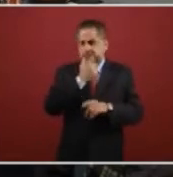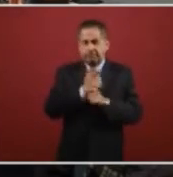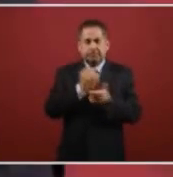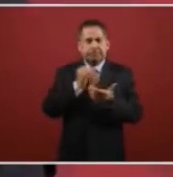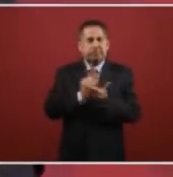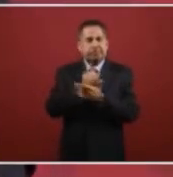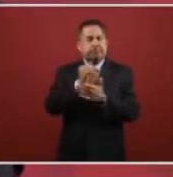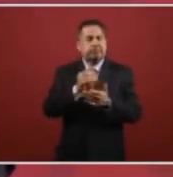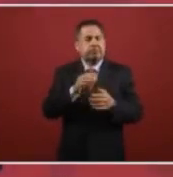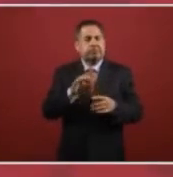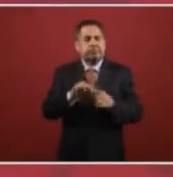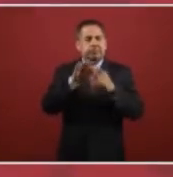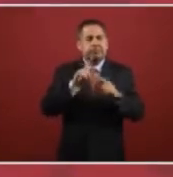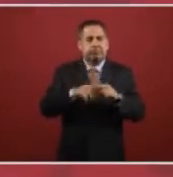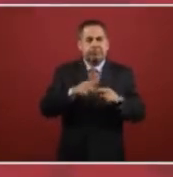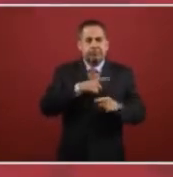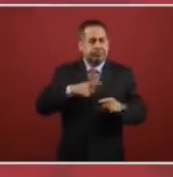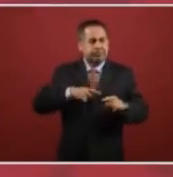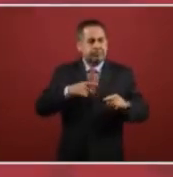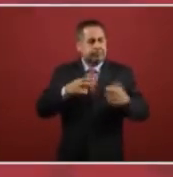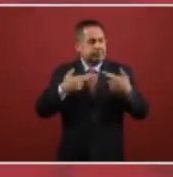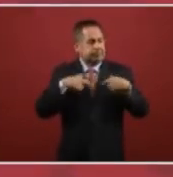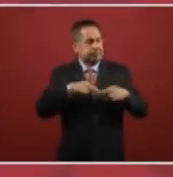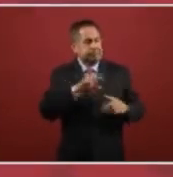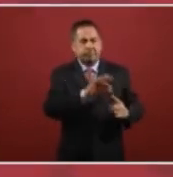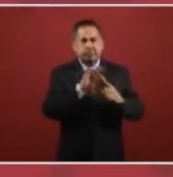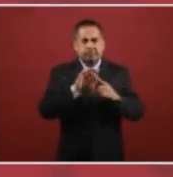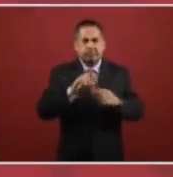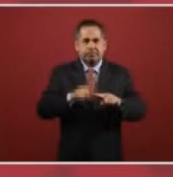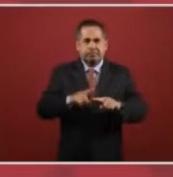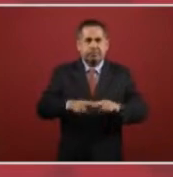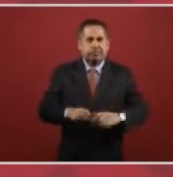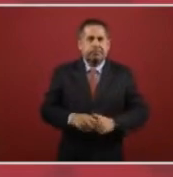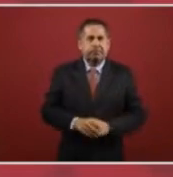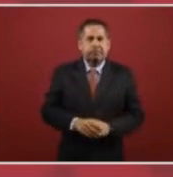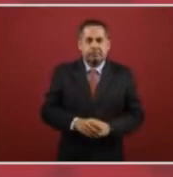way who should represent them.